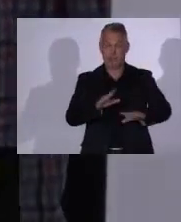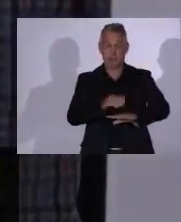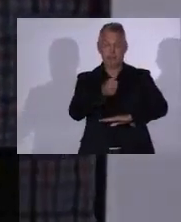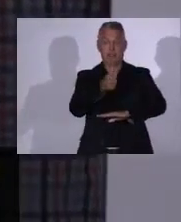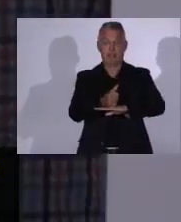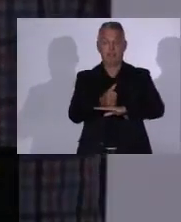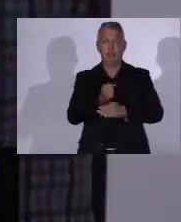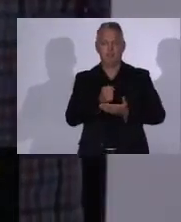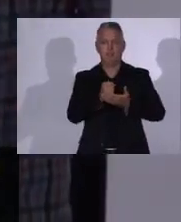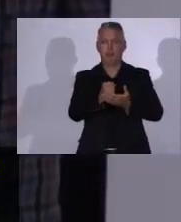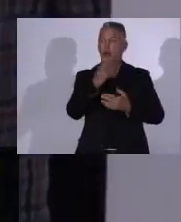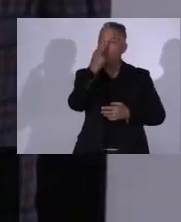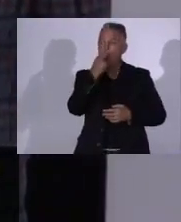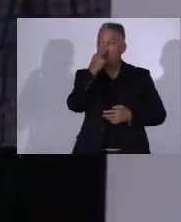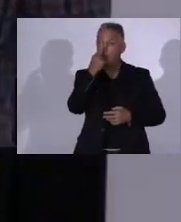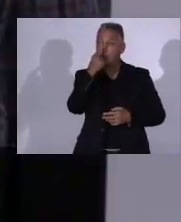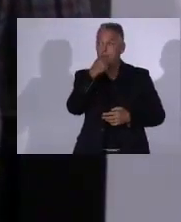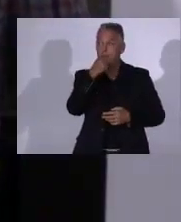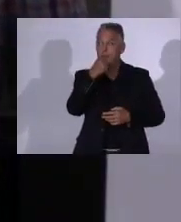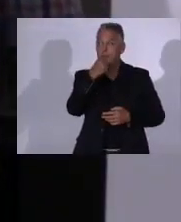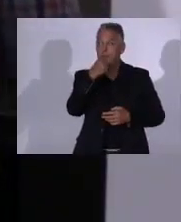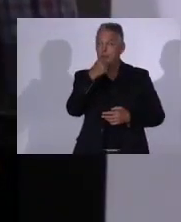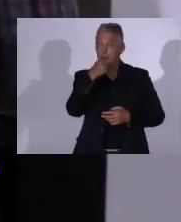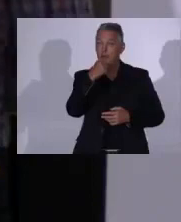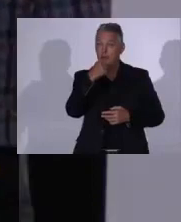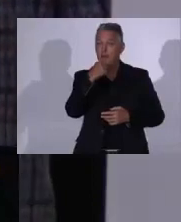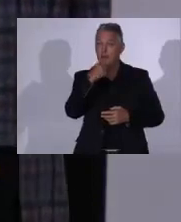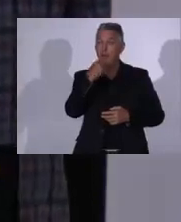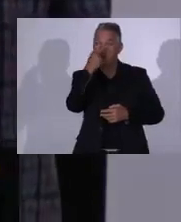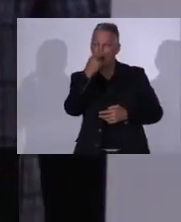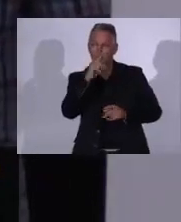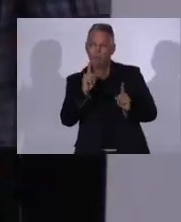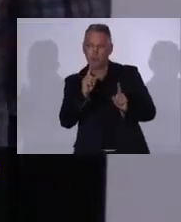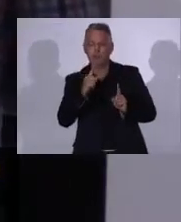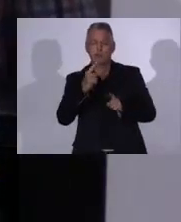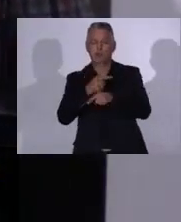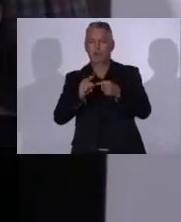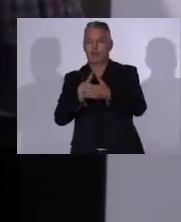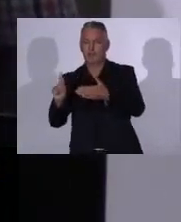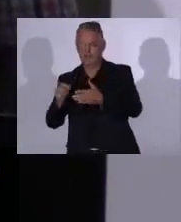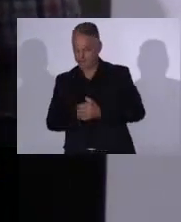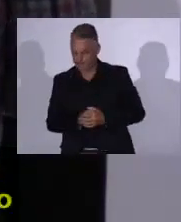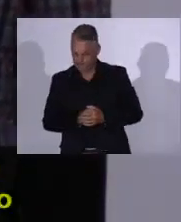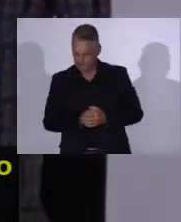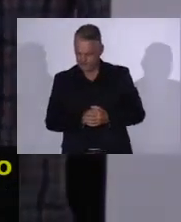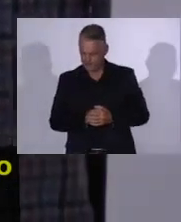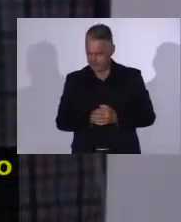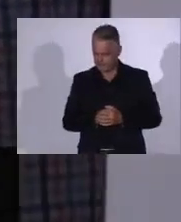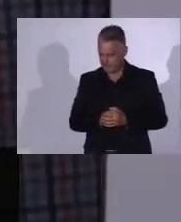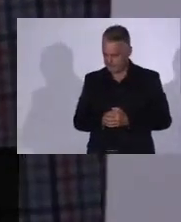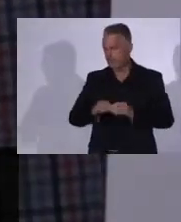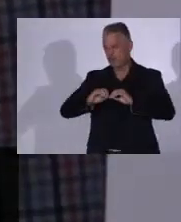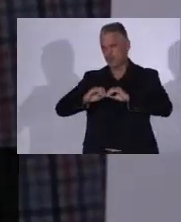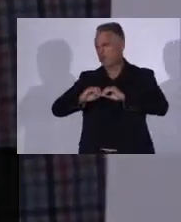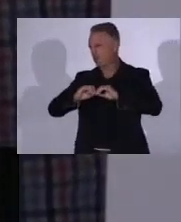older folk. Older folk's a very loose term, and I'll come back to that a bit later on. So the context for us, some pretty obvious